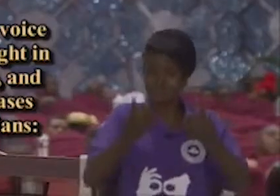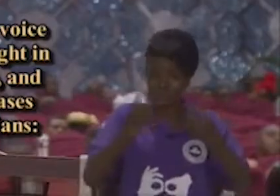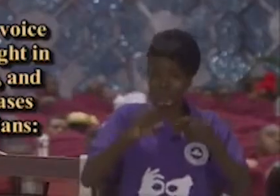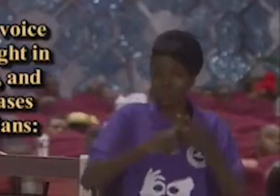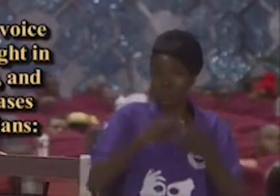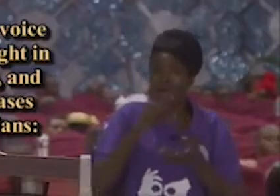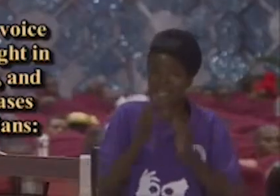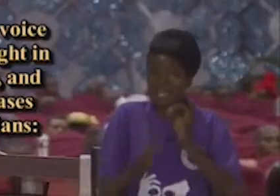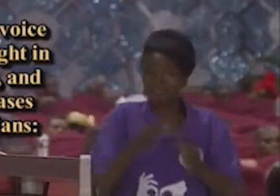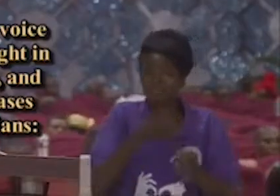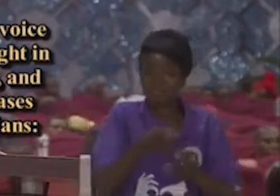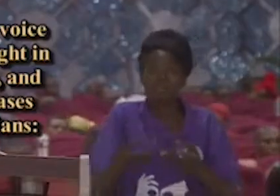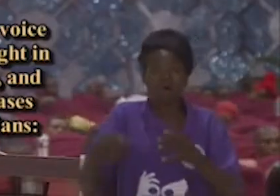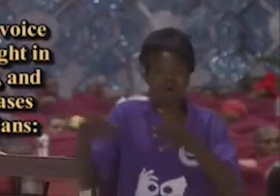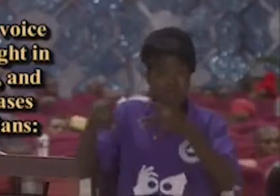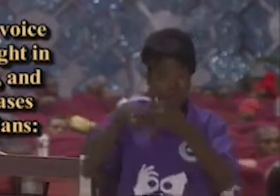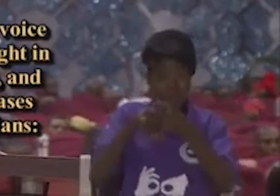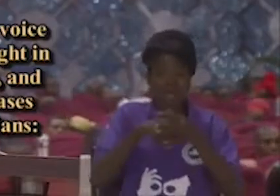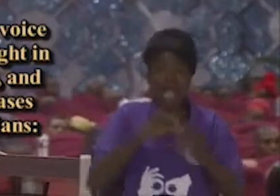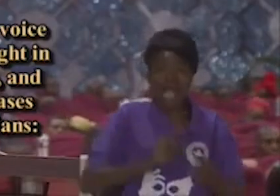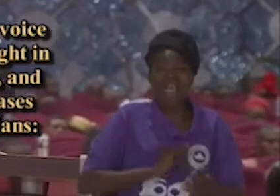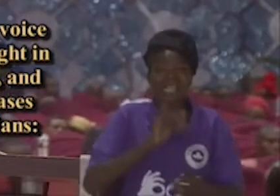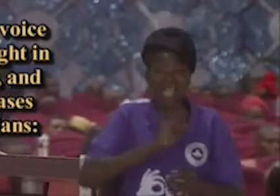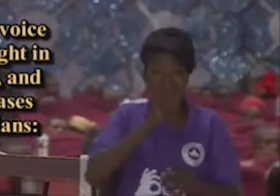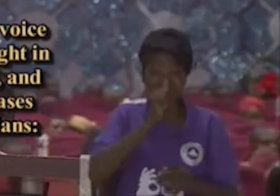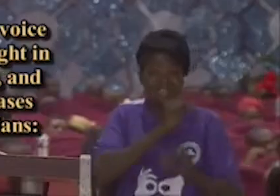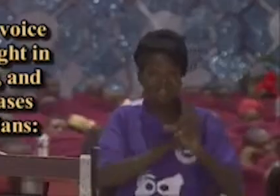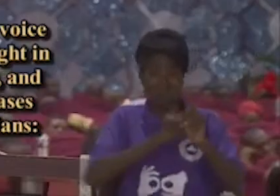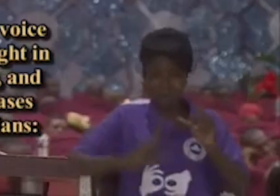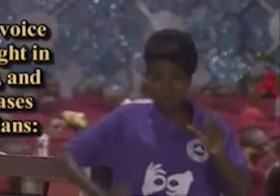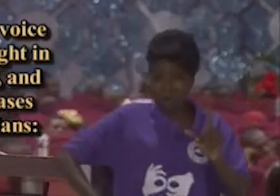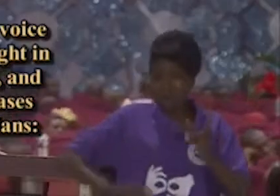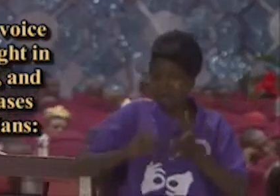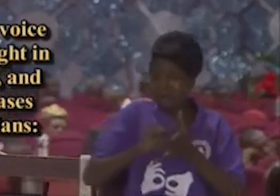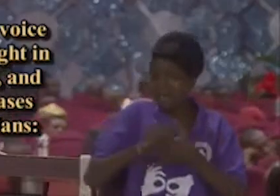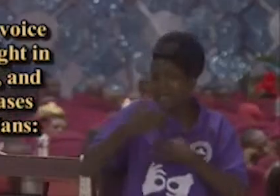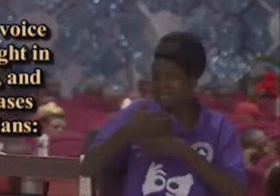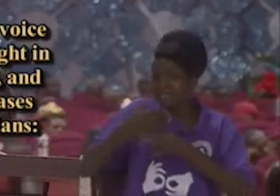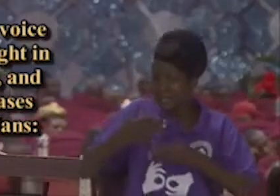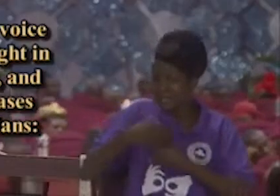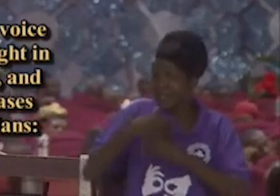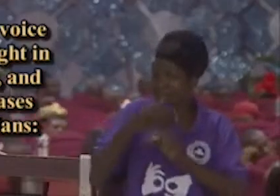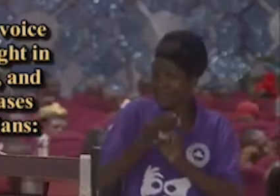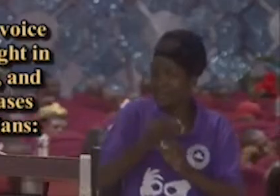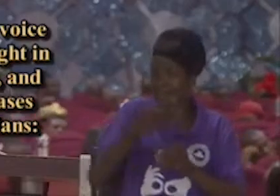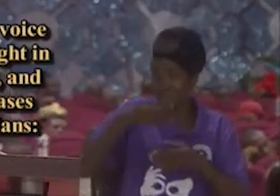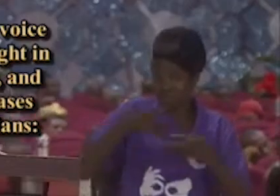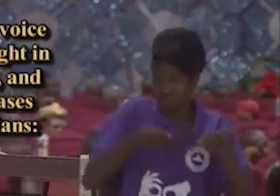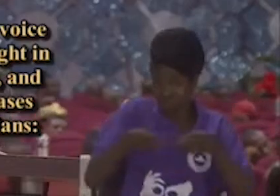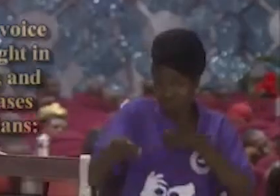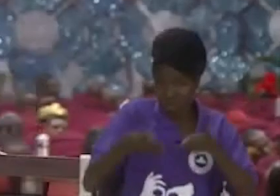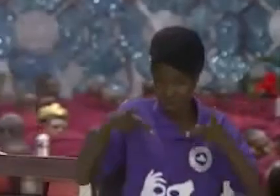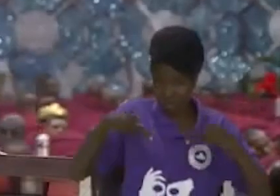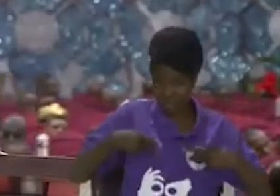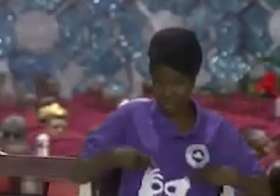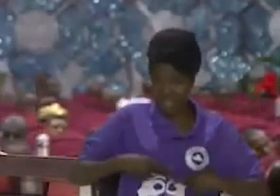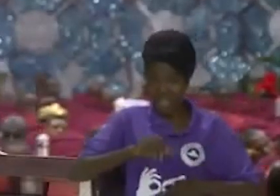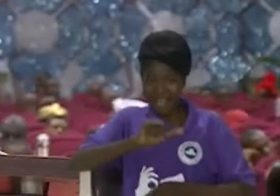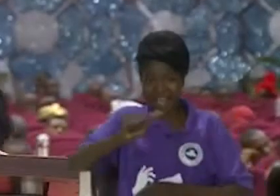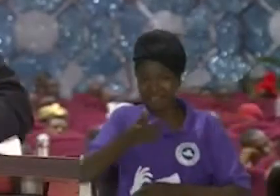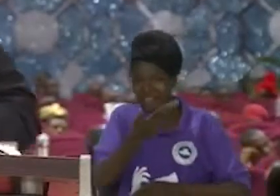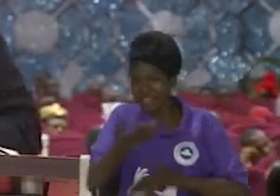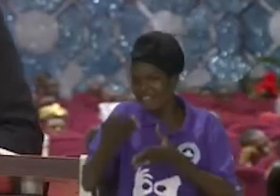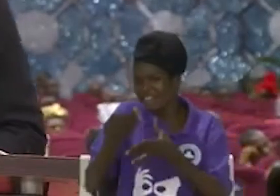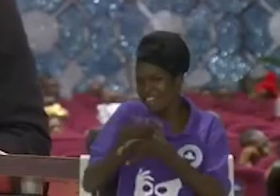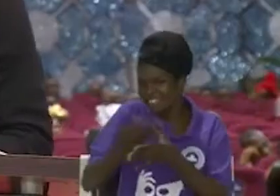peradventure you still fall ill. He says, I am the Lord that what? He let thee dominion physically. Another one is financial